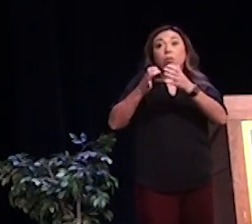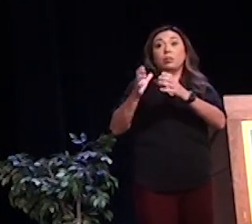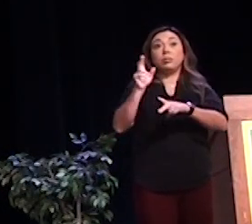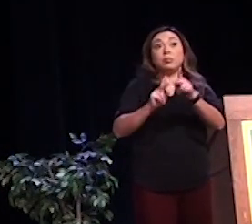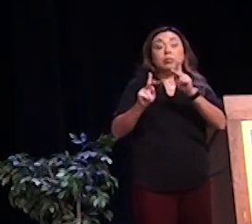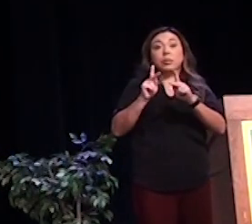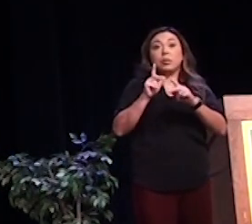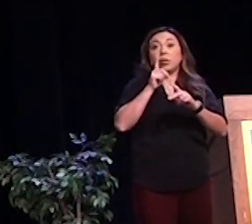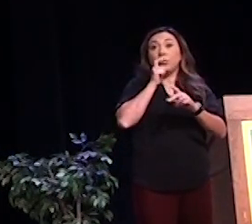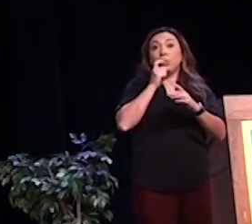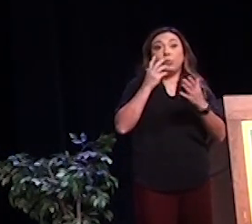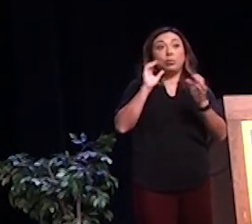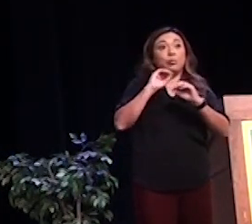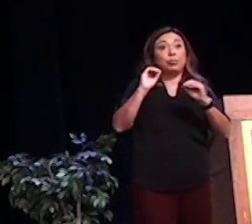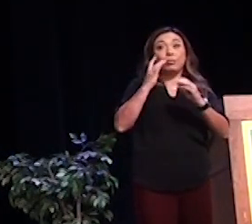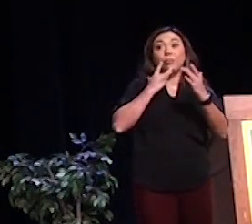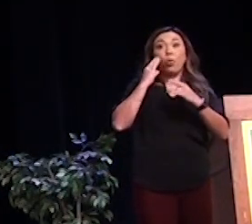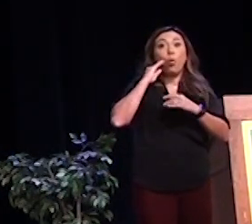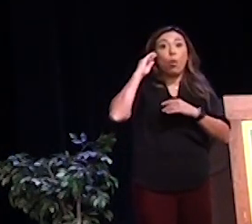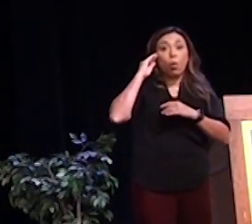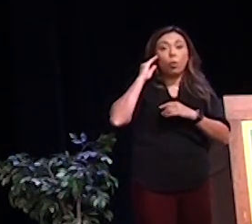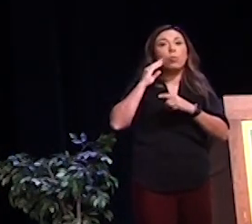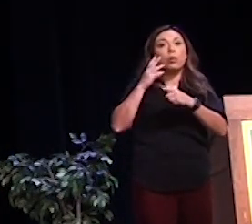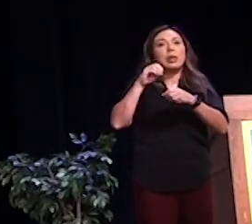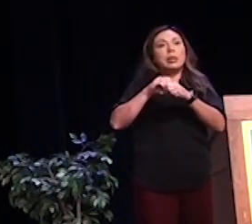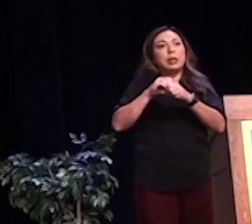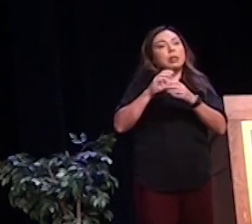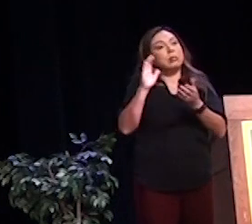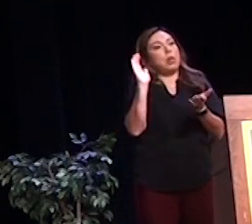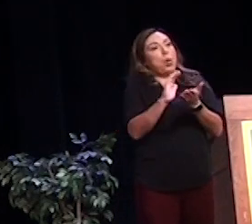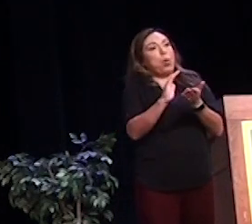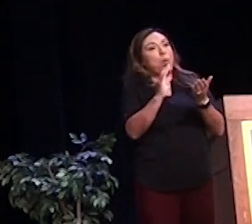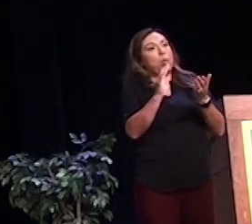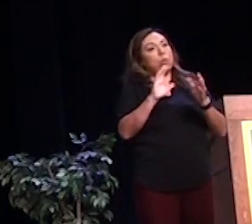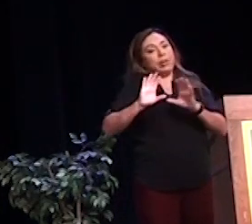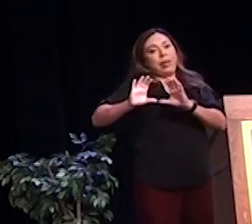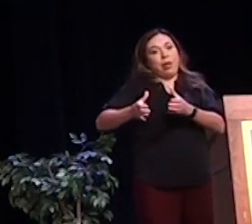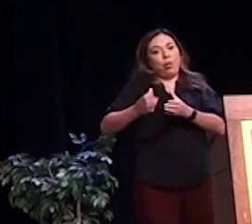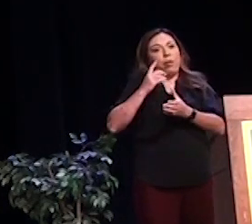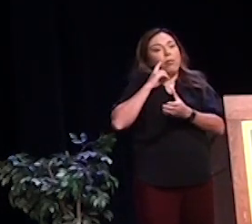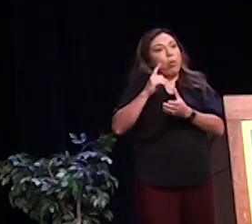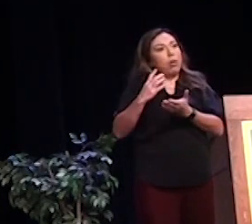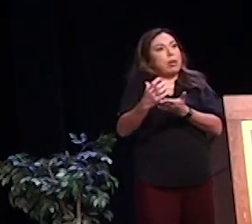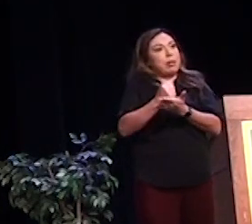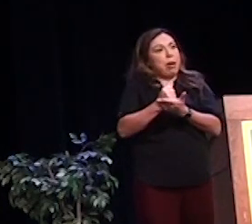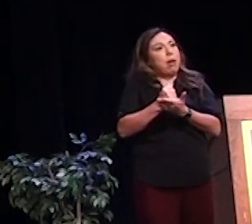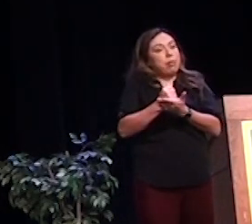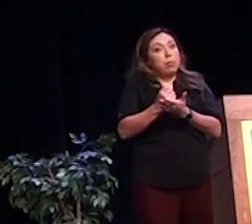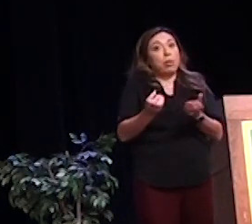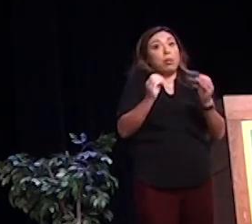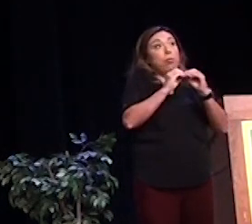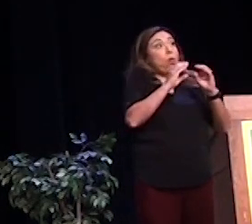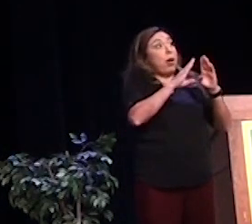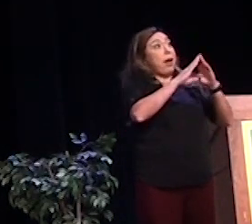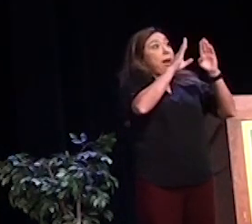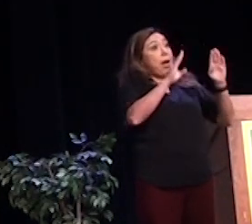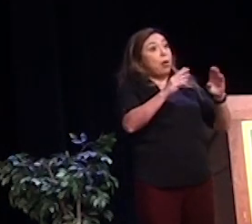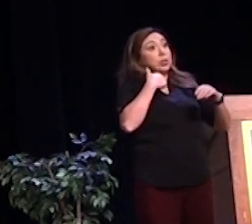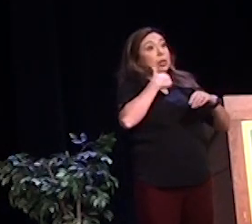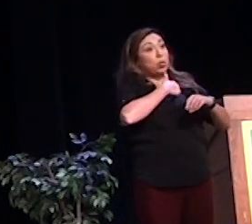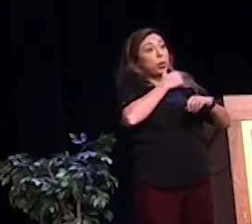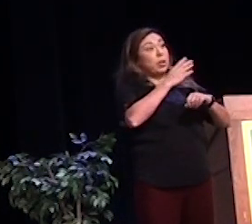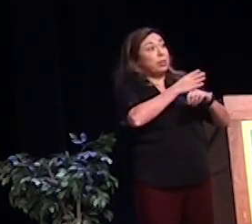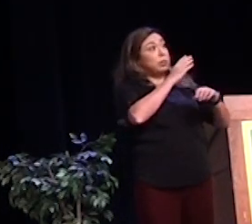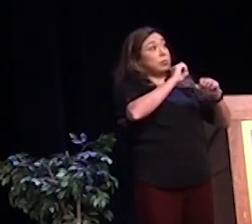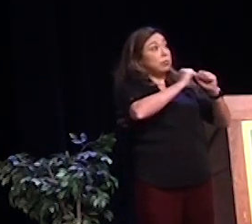lack of housing are folks that are in those lower income AMI categories. The more housing that we build, the more